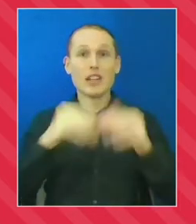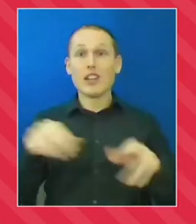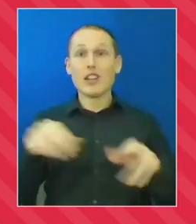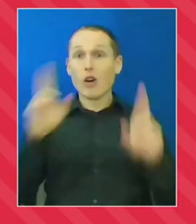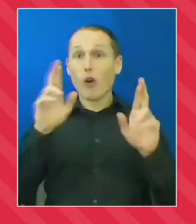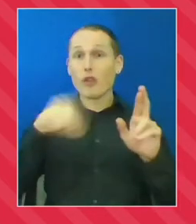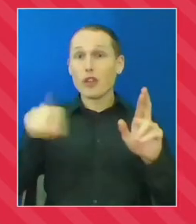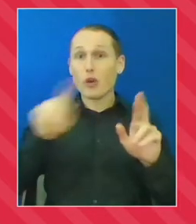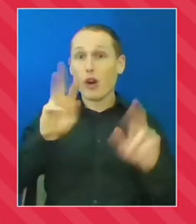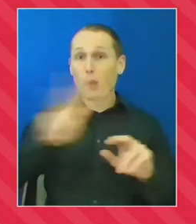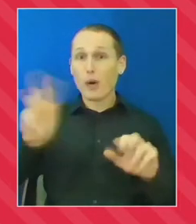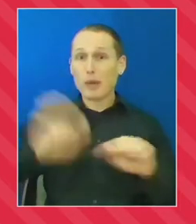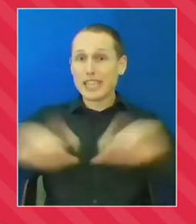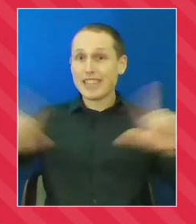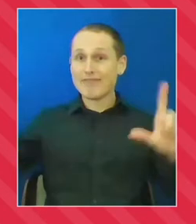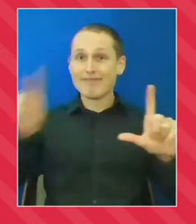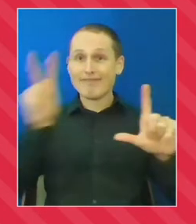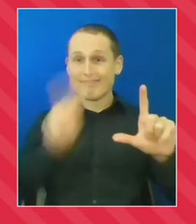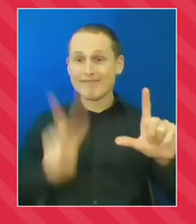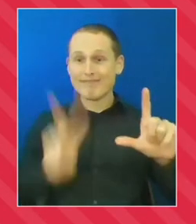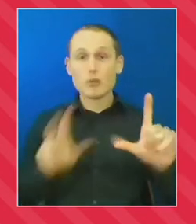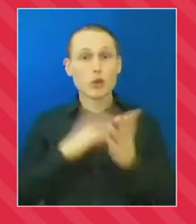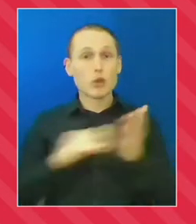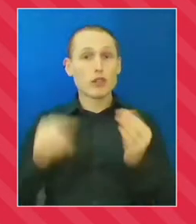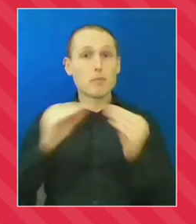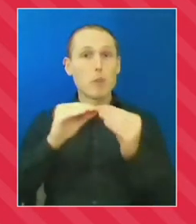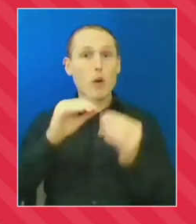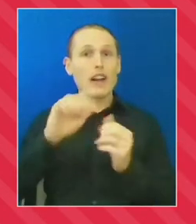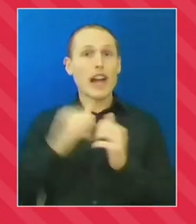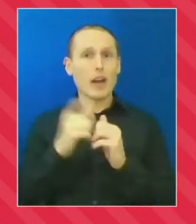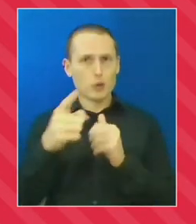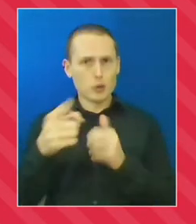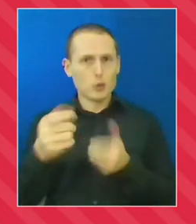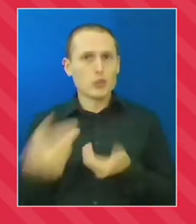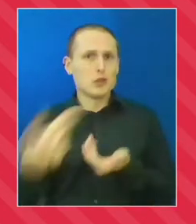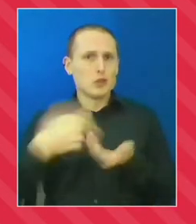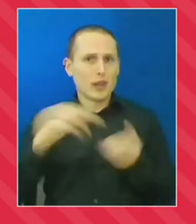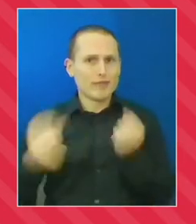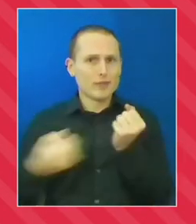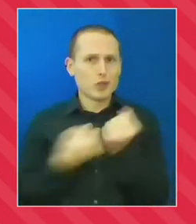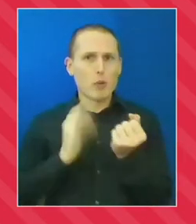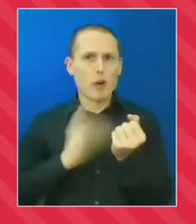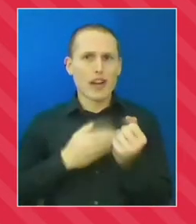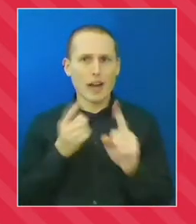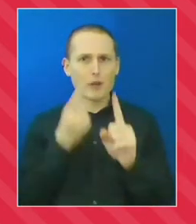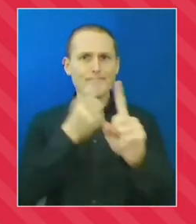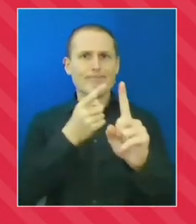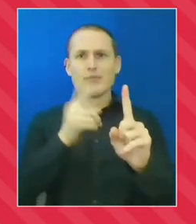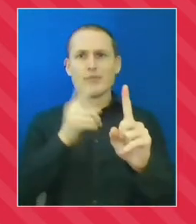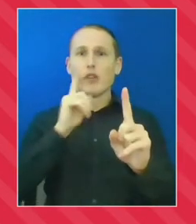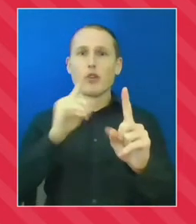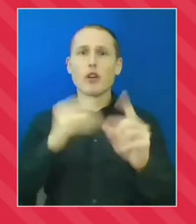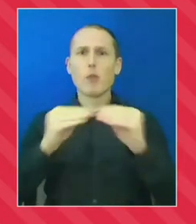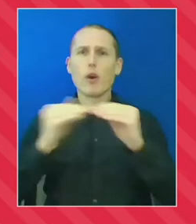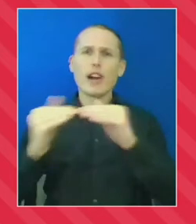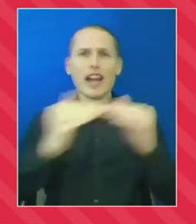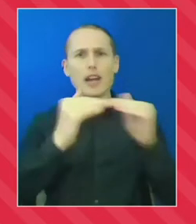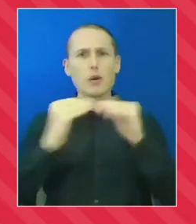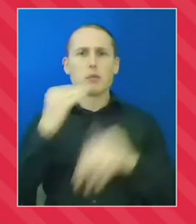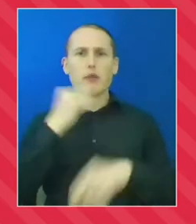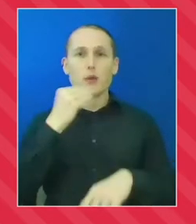to learn more about how you can join our movement to create a more equitable food landscape.